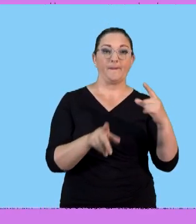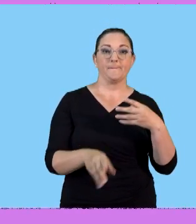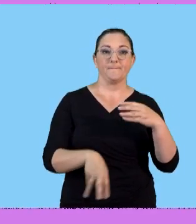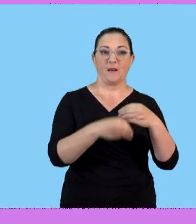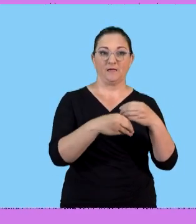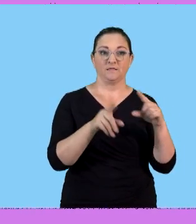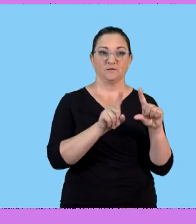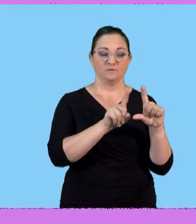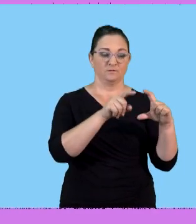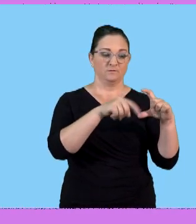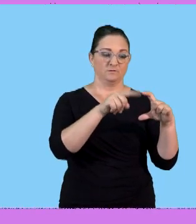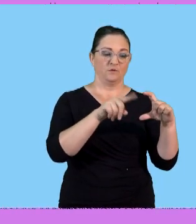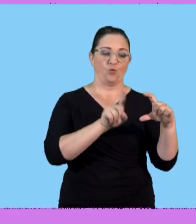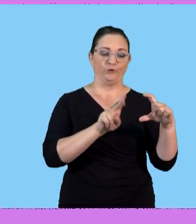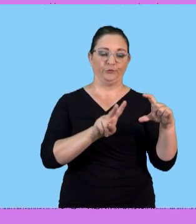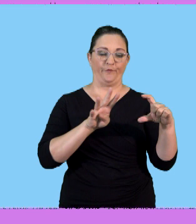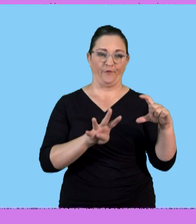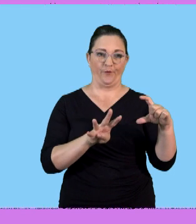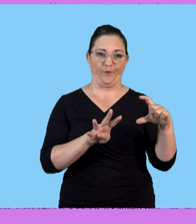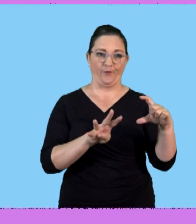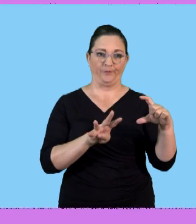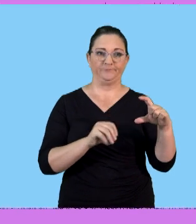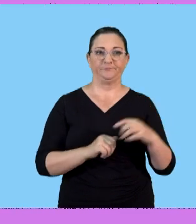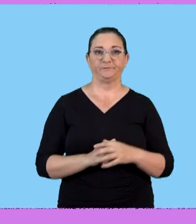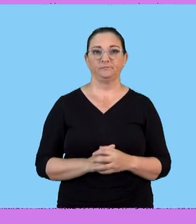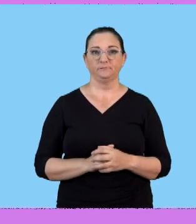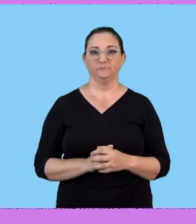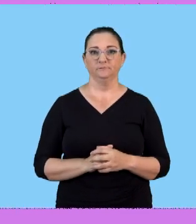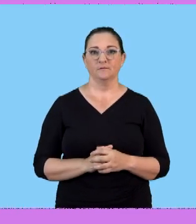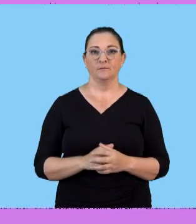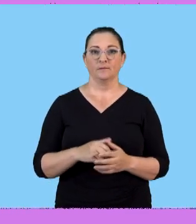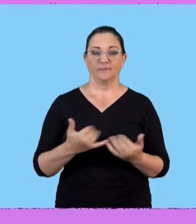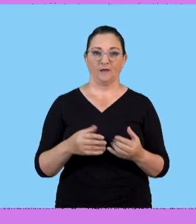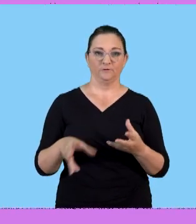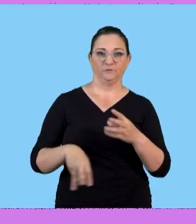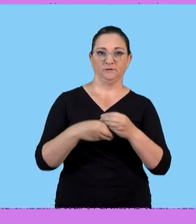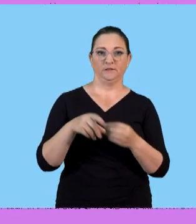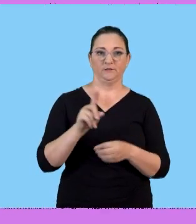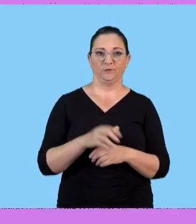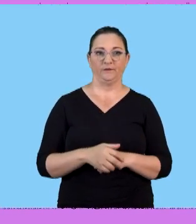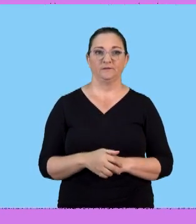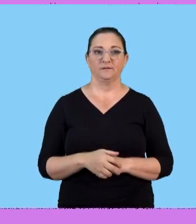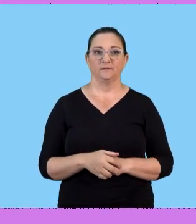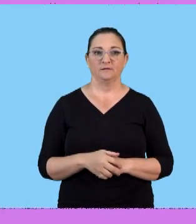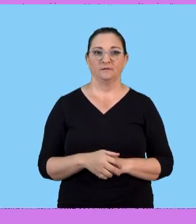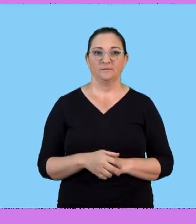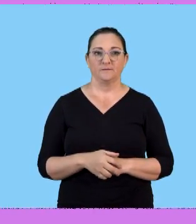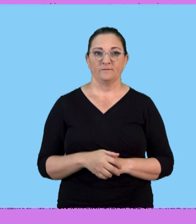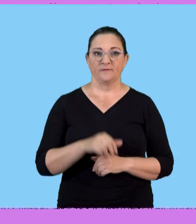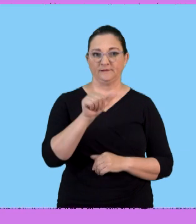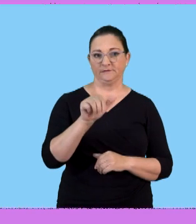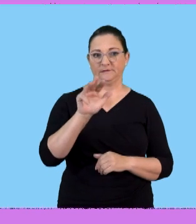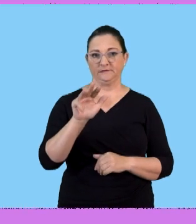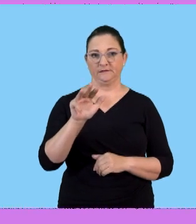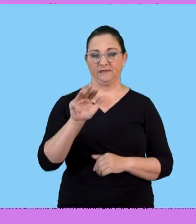my 124 kilometers from Kings Williamstown to Grahamstown. So let's quickly add the two amounts together, or two